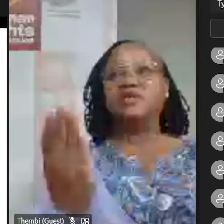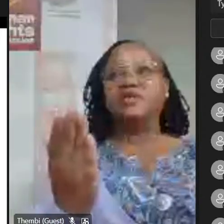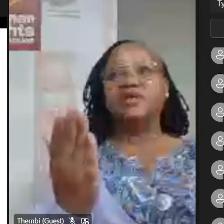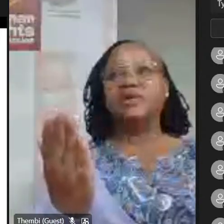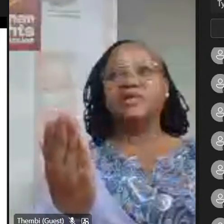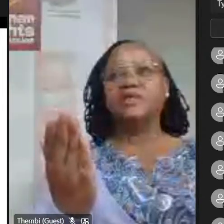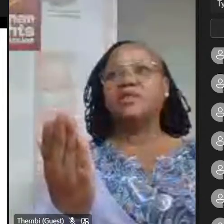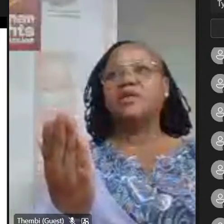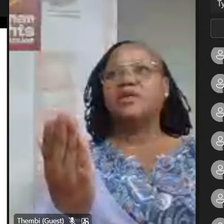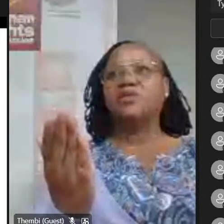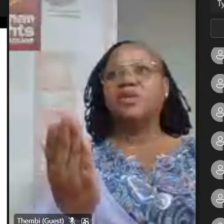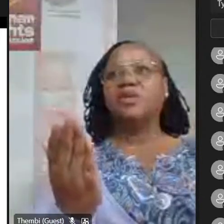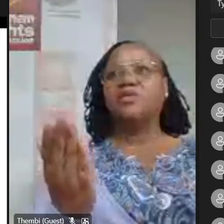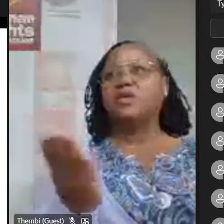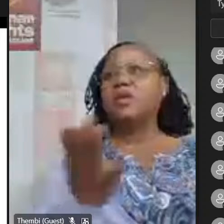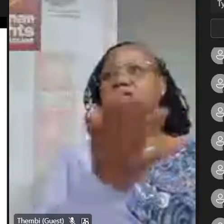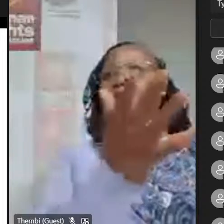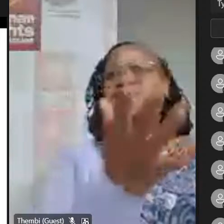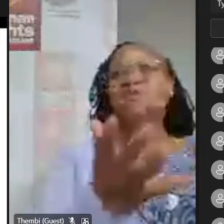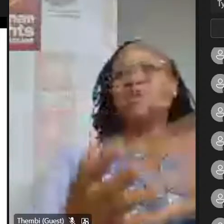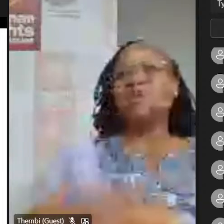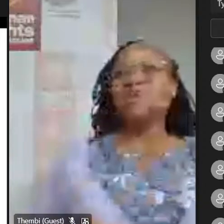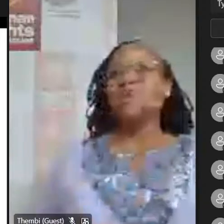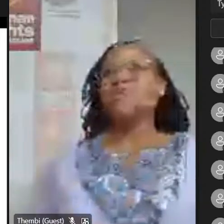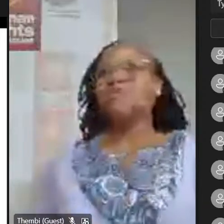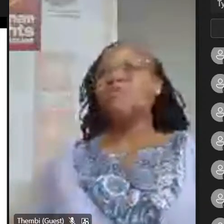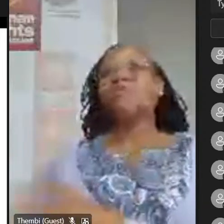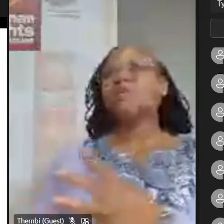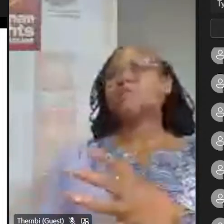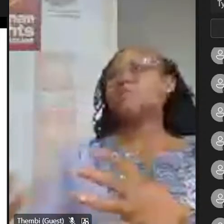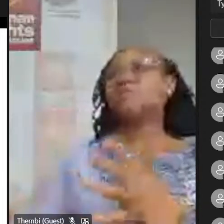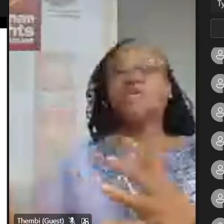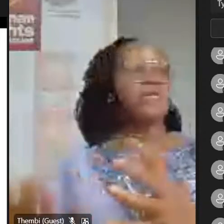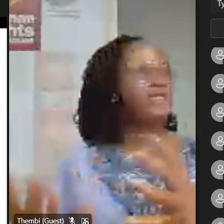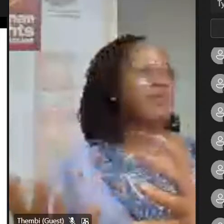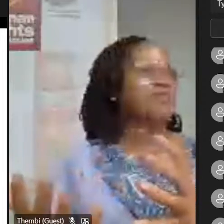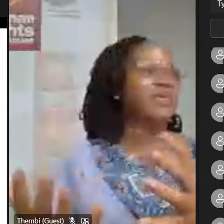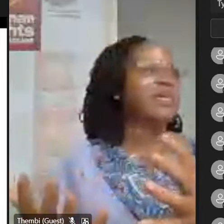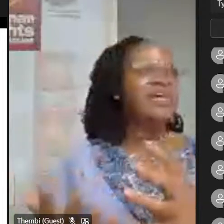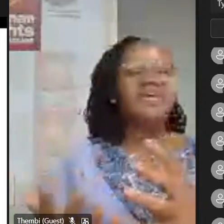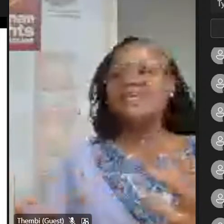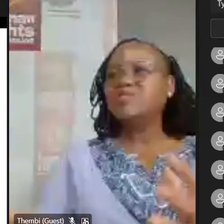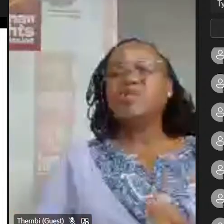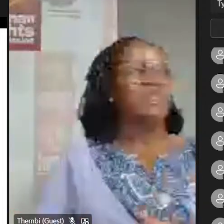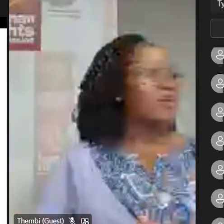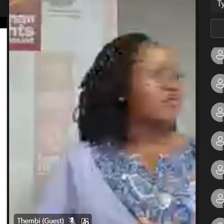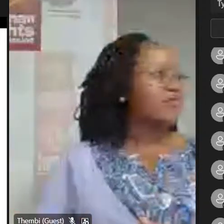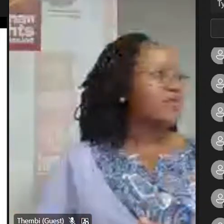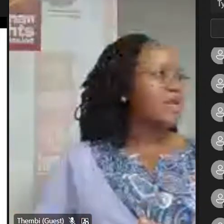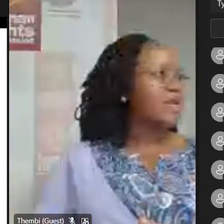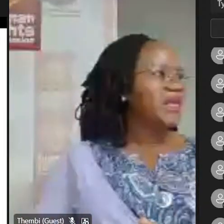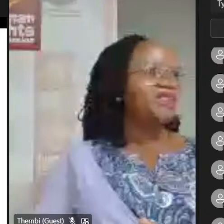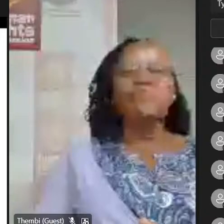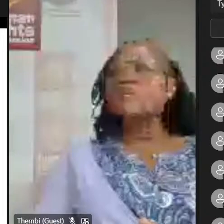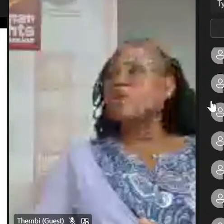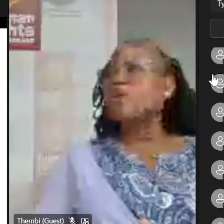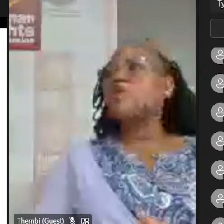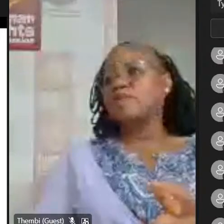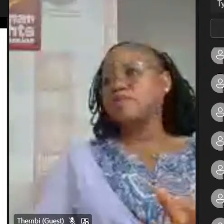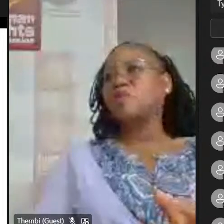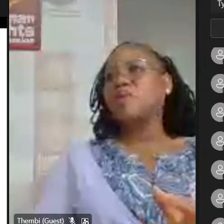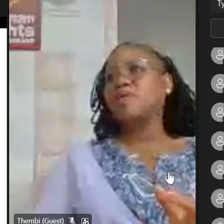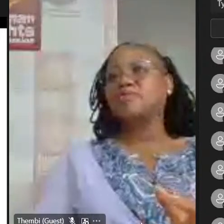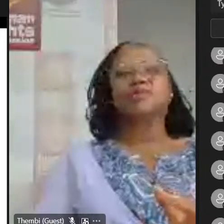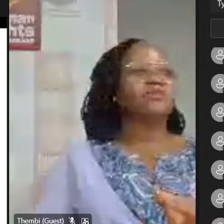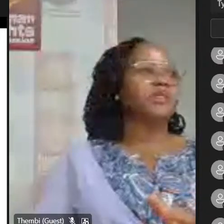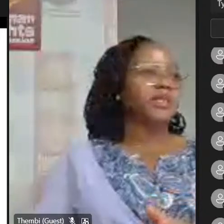shower or a bath, whether it's in a shower or a washing basin, whatever the case might be. That's good enough. And everybody, all of